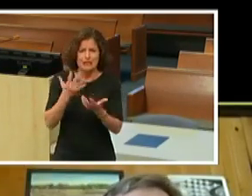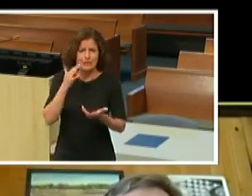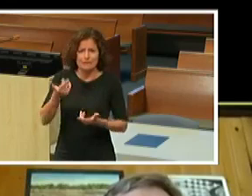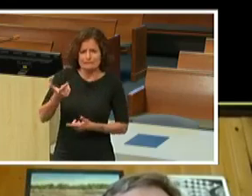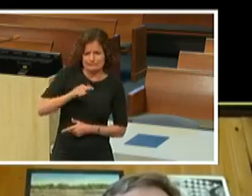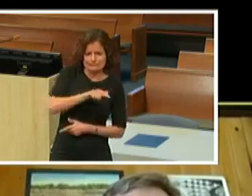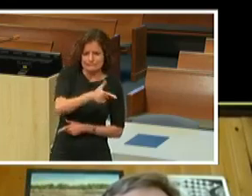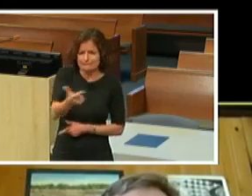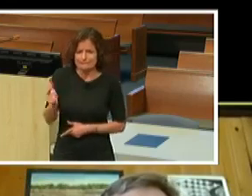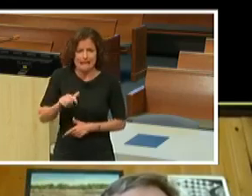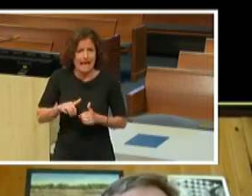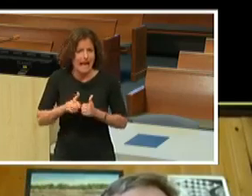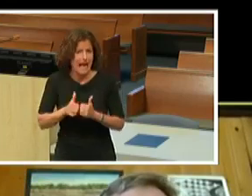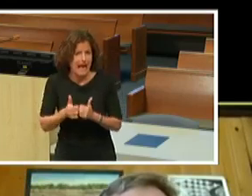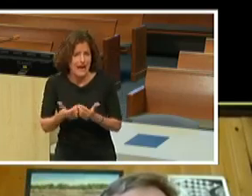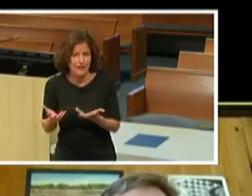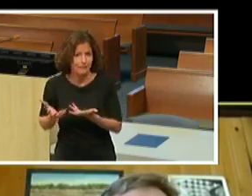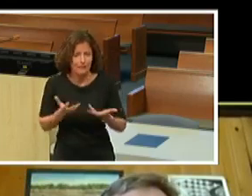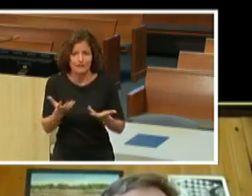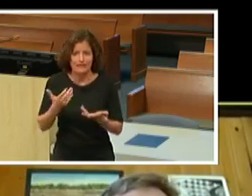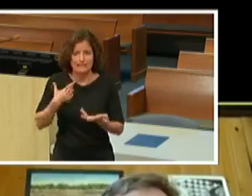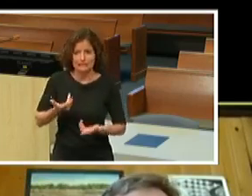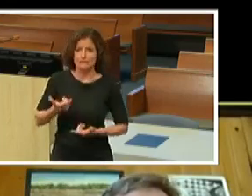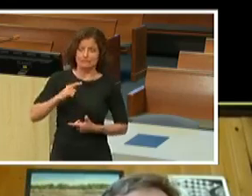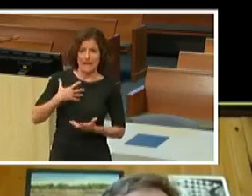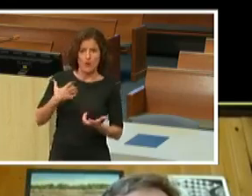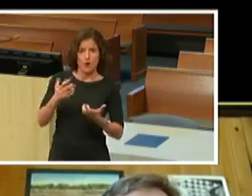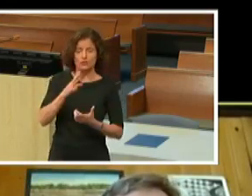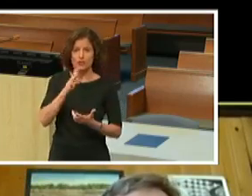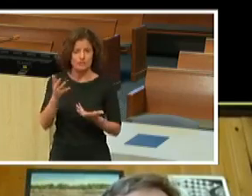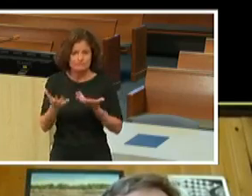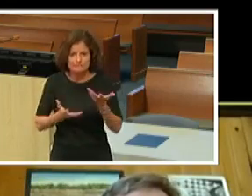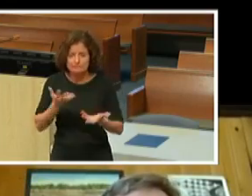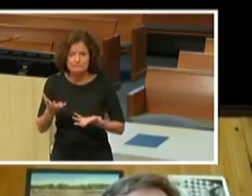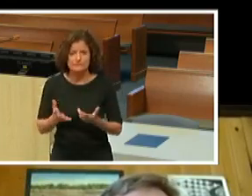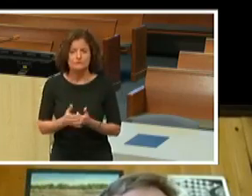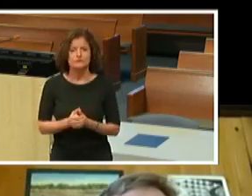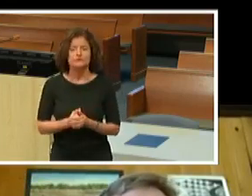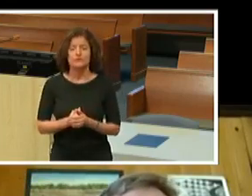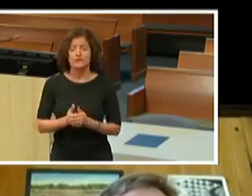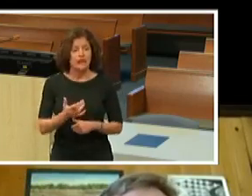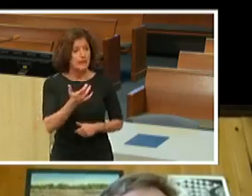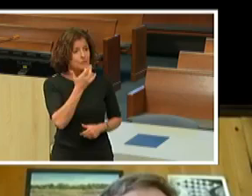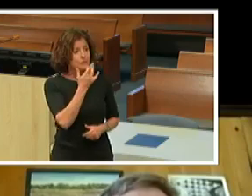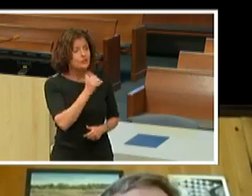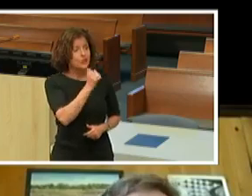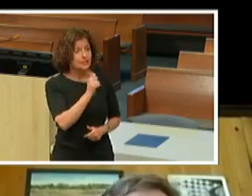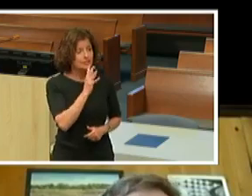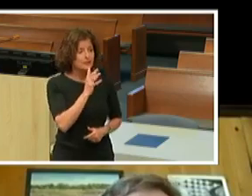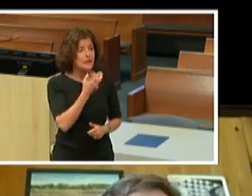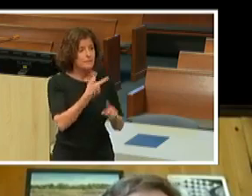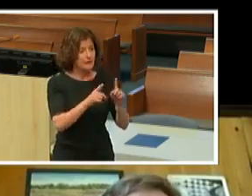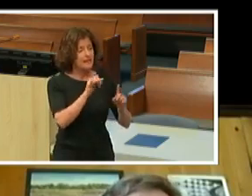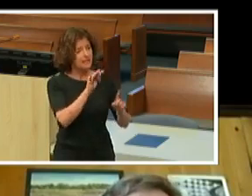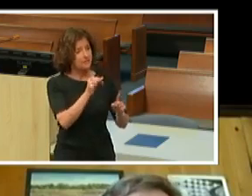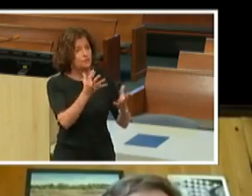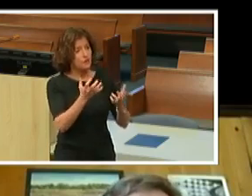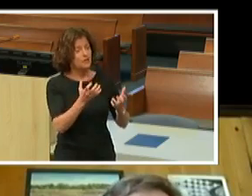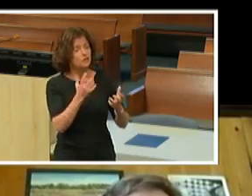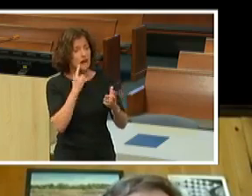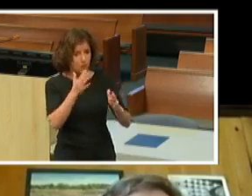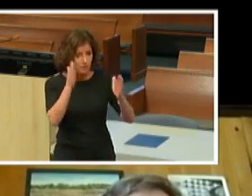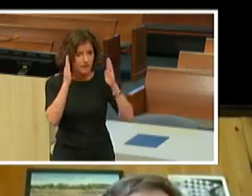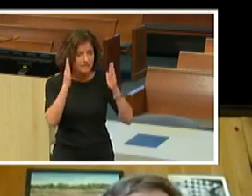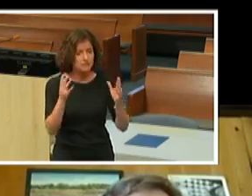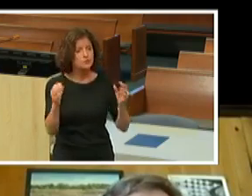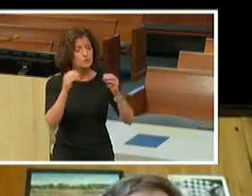screen, but how would you like us to ask to speak? Well, I'd prefer you not speak, but if you're going to, then I will pay more attention